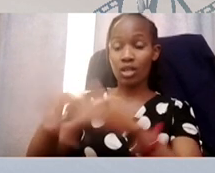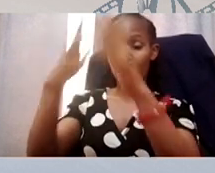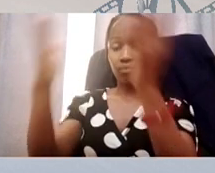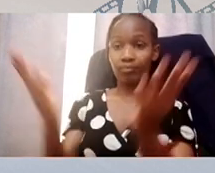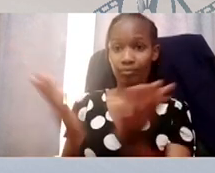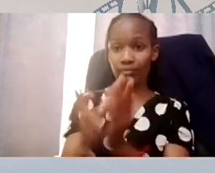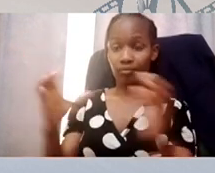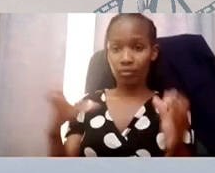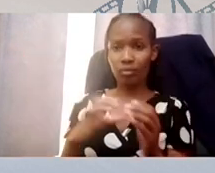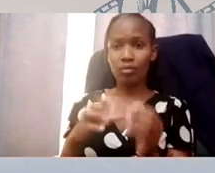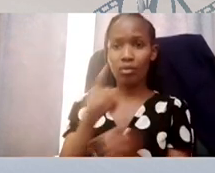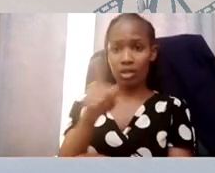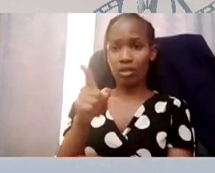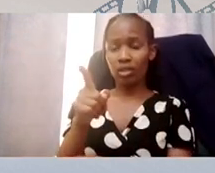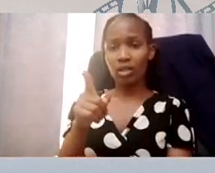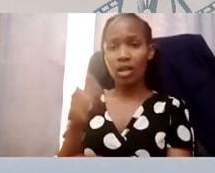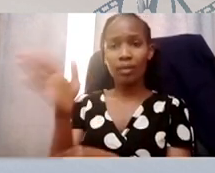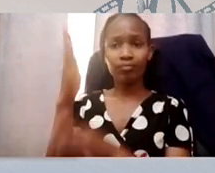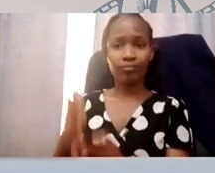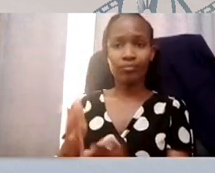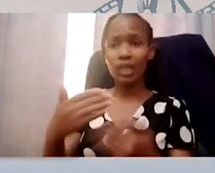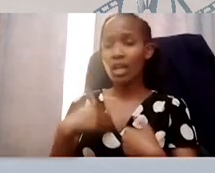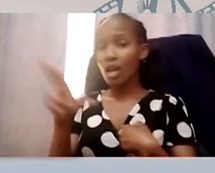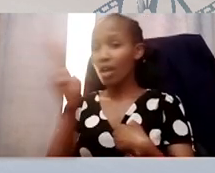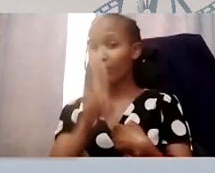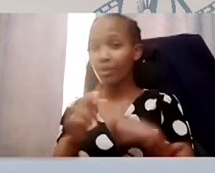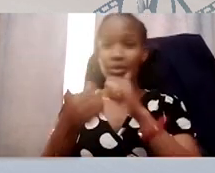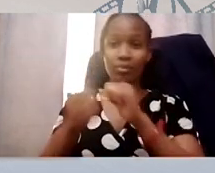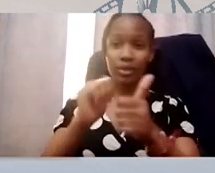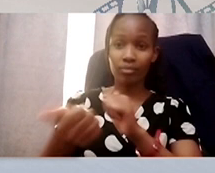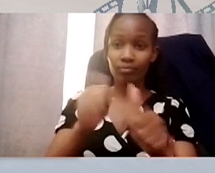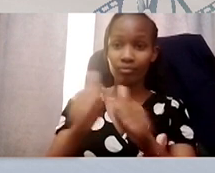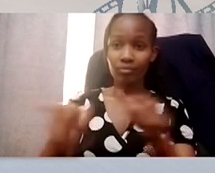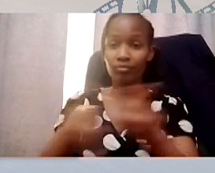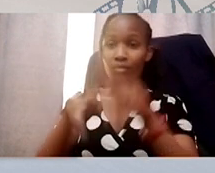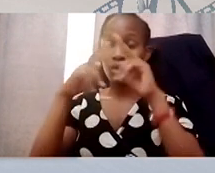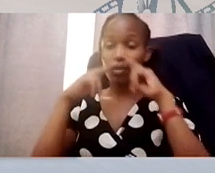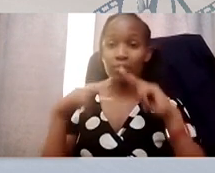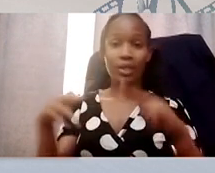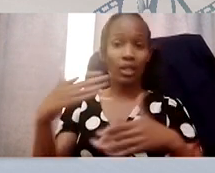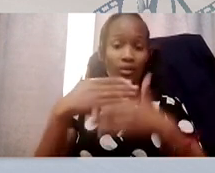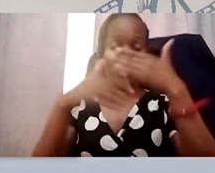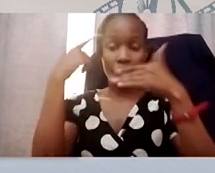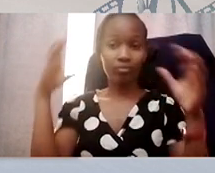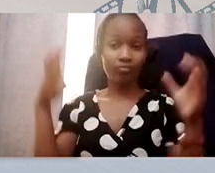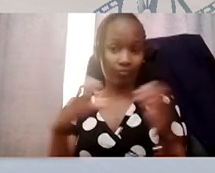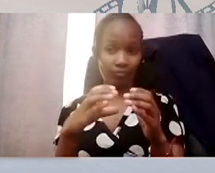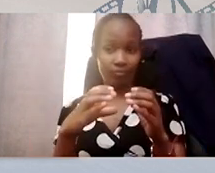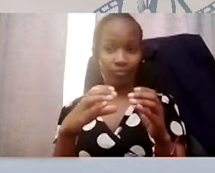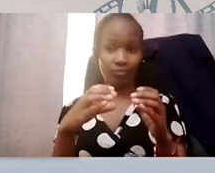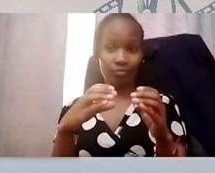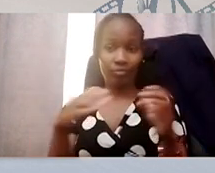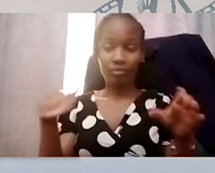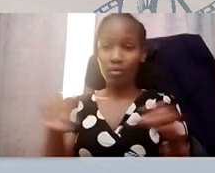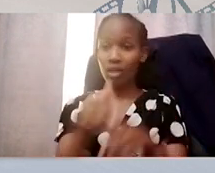you, Madam Ambassador, have actually used sports as peace-building for communities within here in the Republic